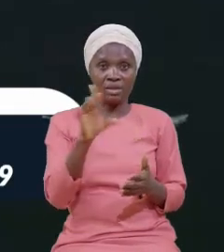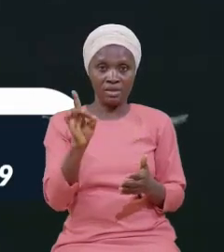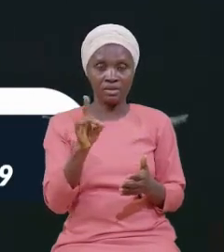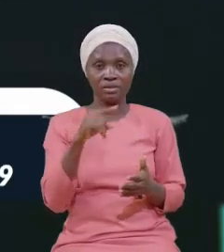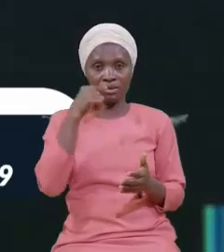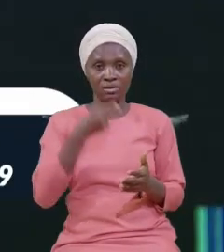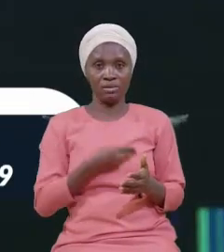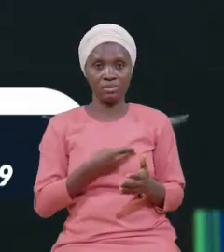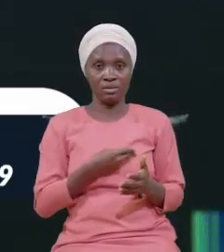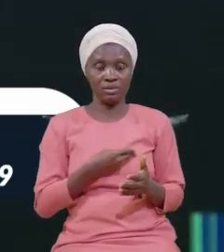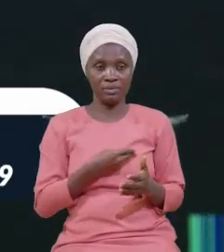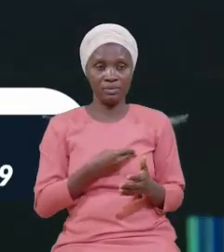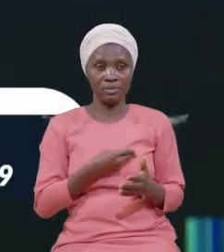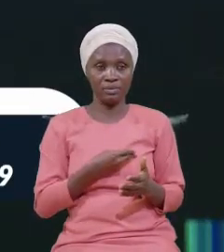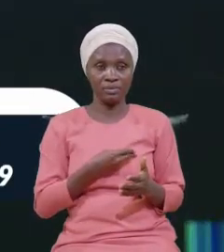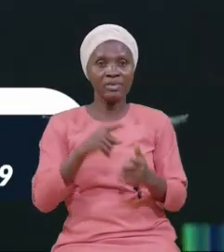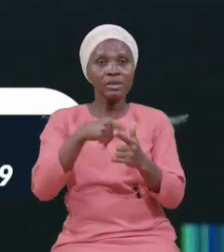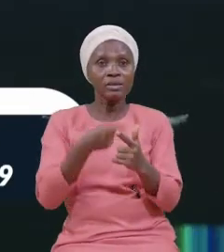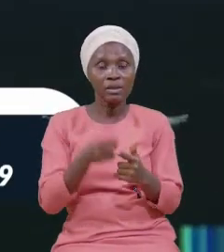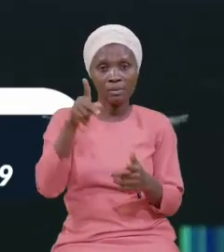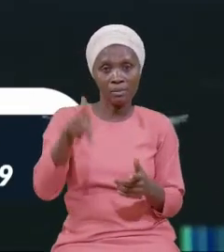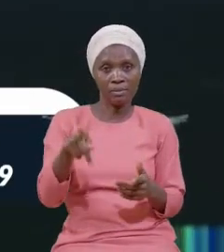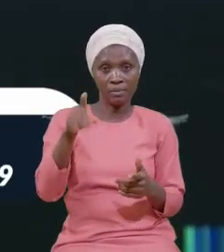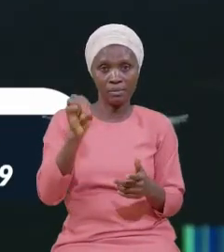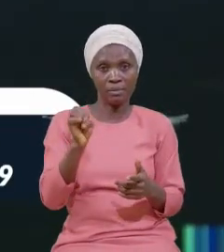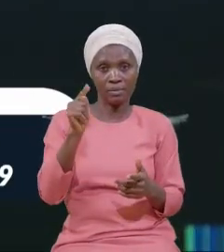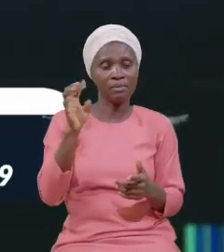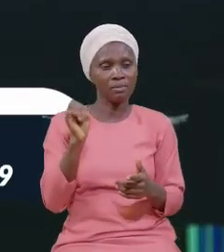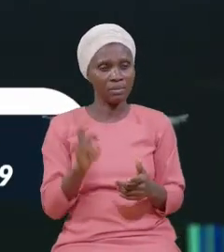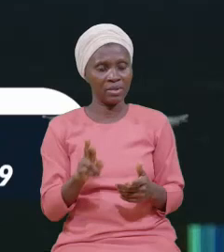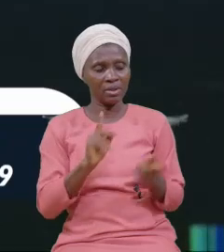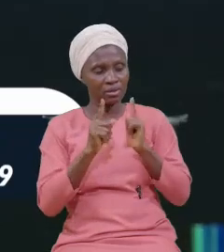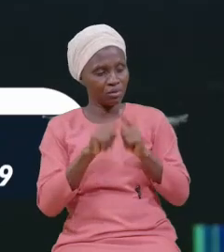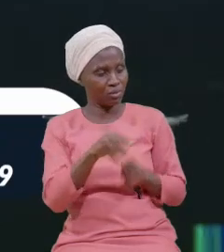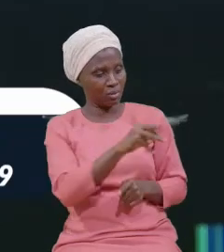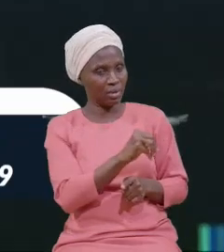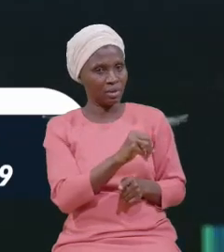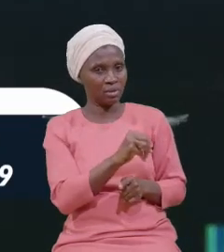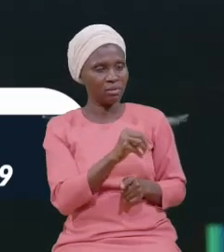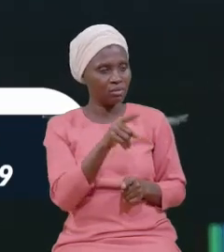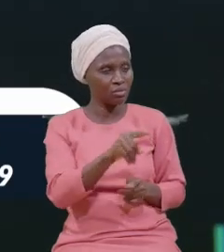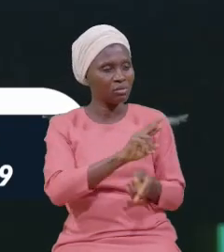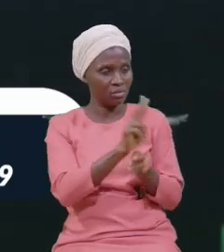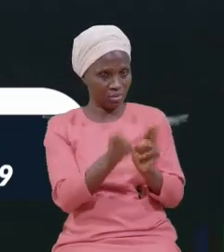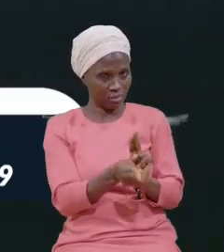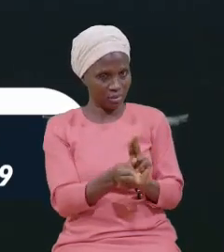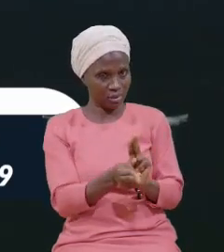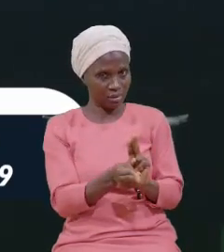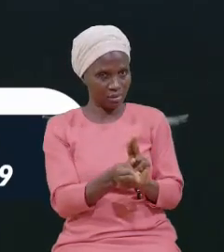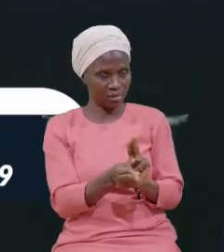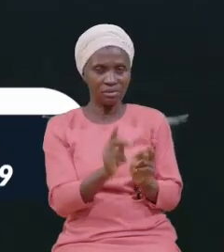us, then Peter said unto them, repent, turn